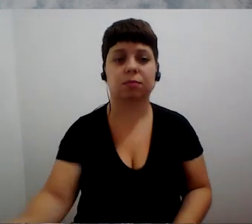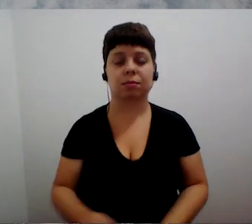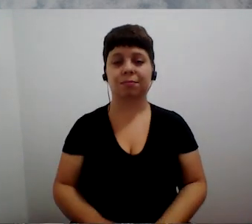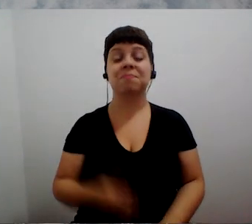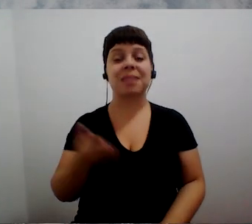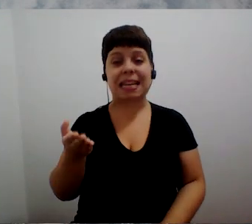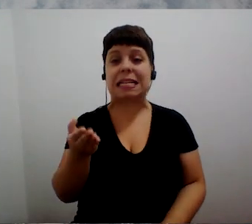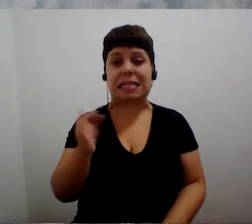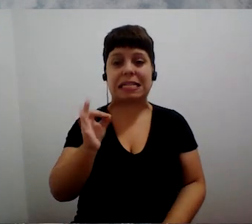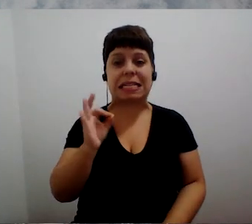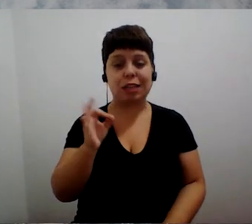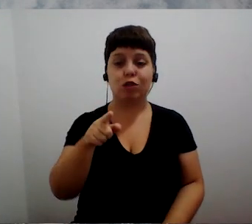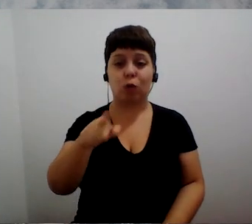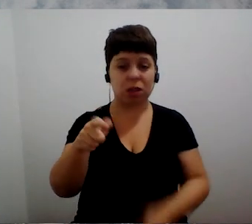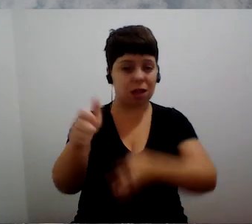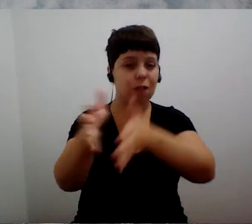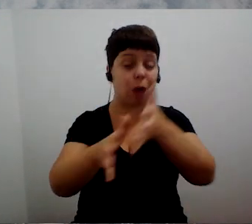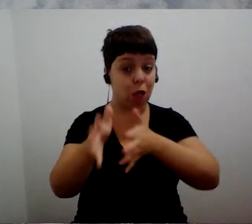Miguel. Thank you, Miguel. And